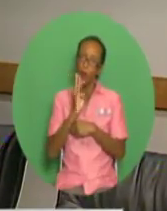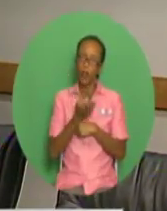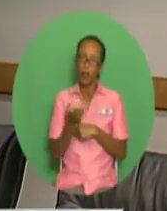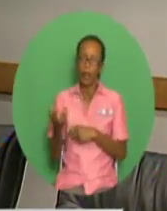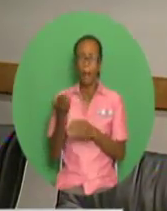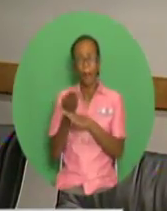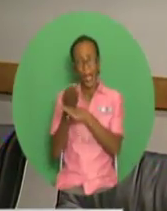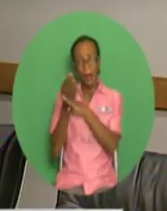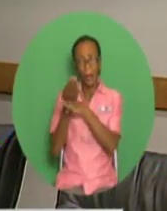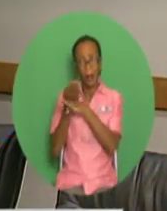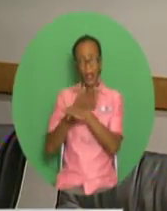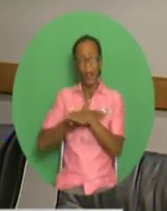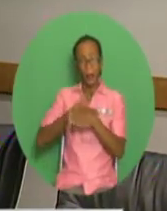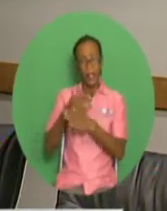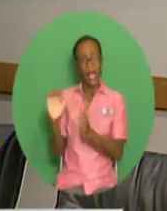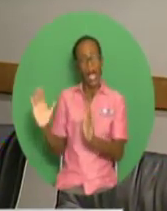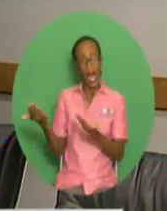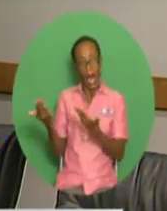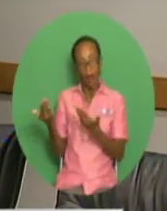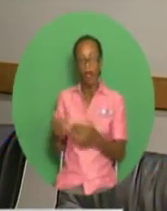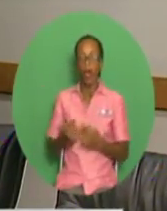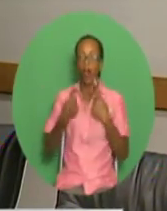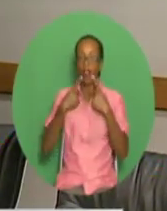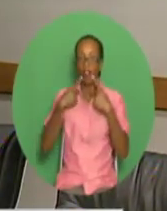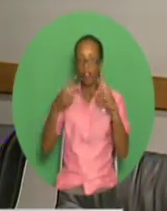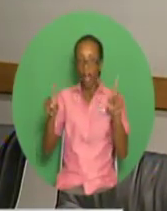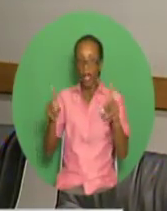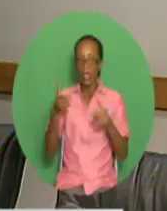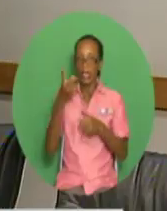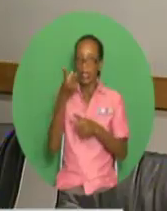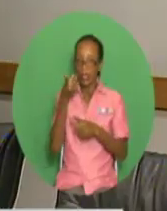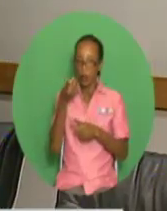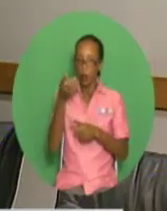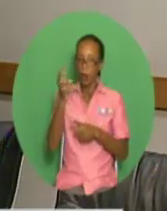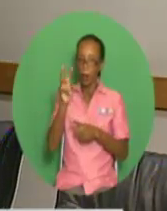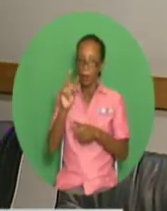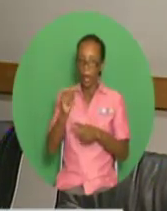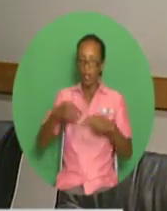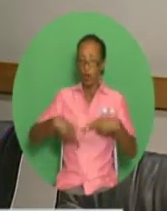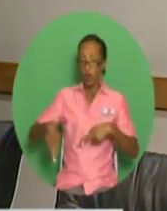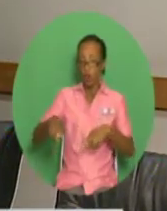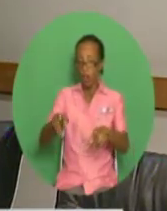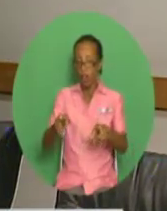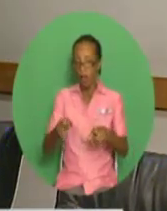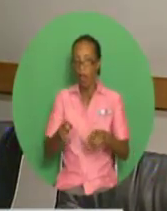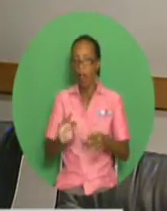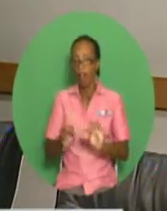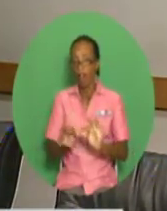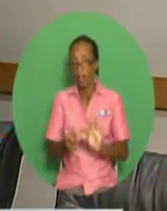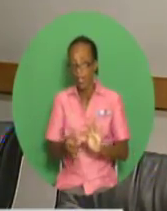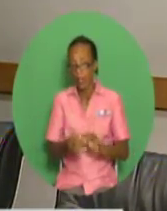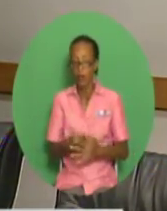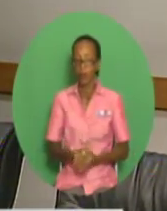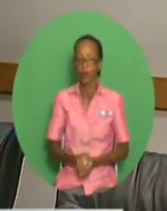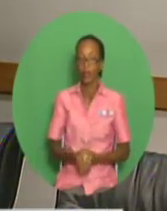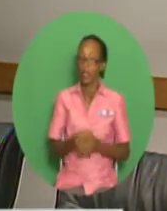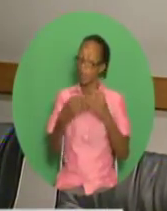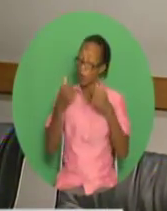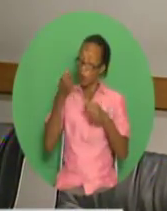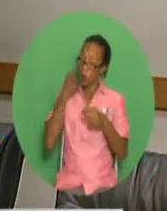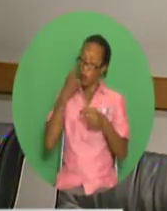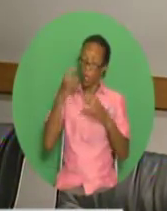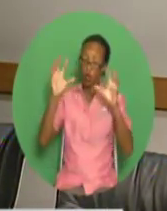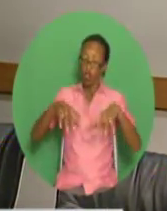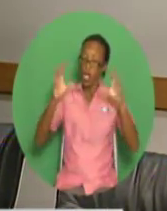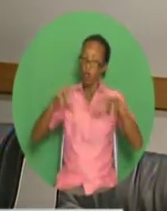and assist us with regards to that. We finally getting the Diego Martin River worked on. Notice we had heavy rain,